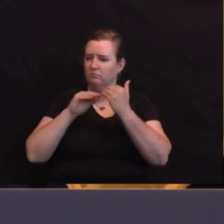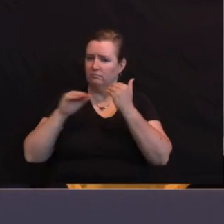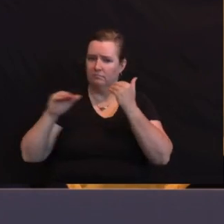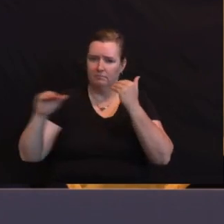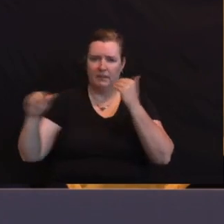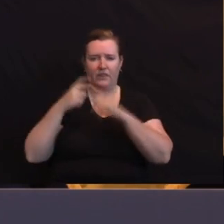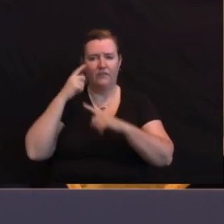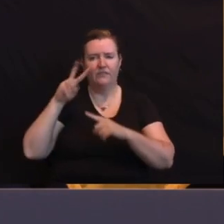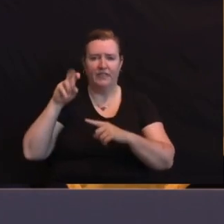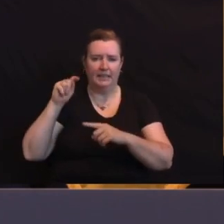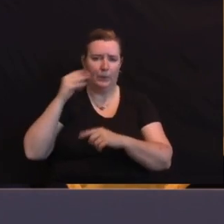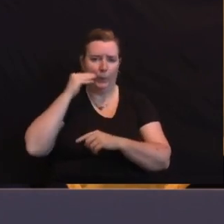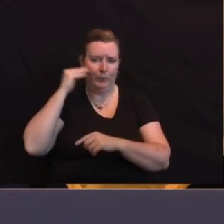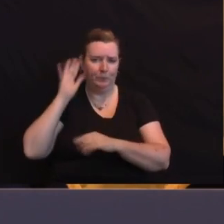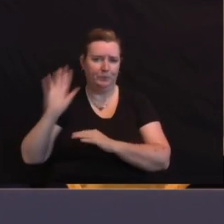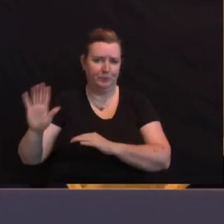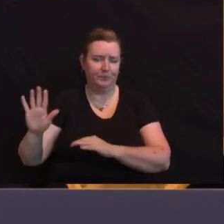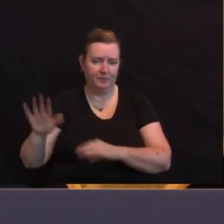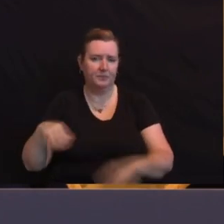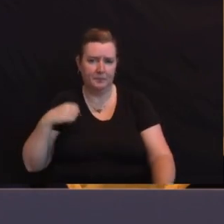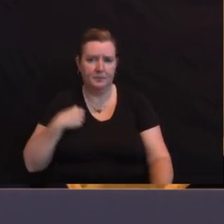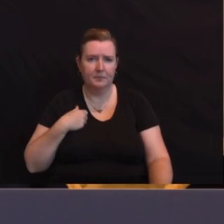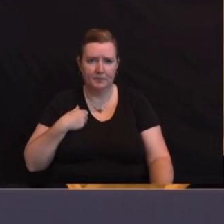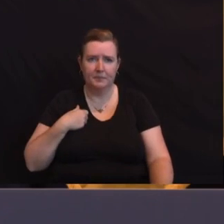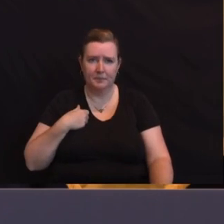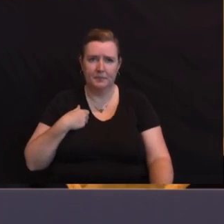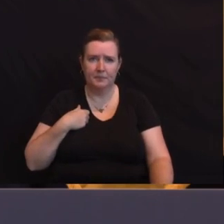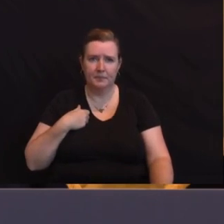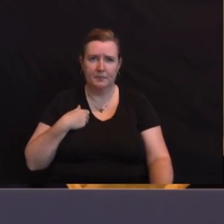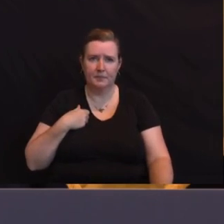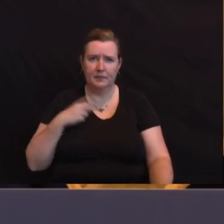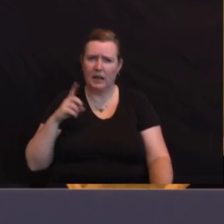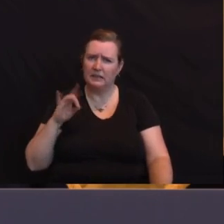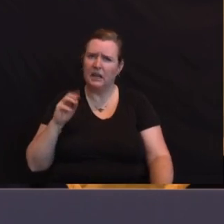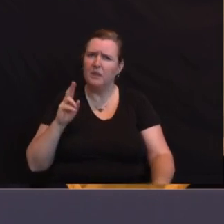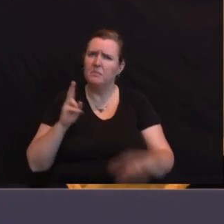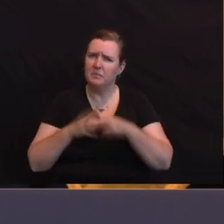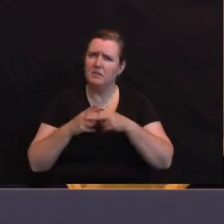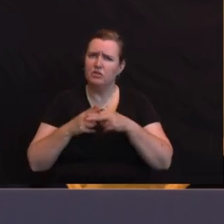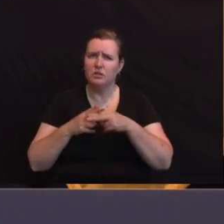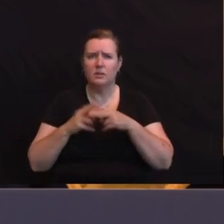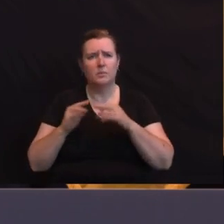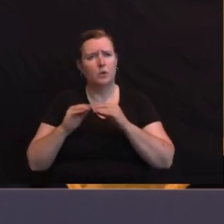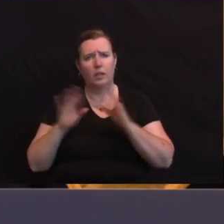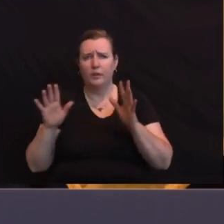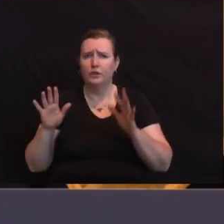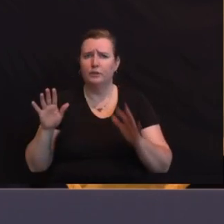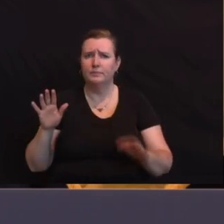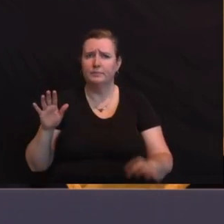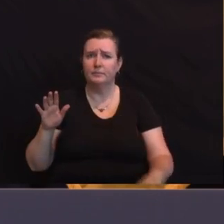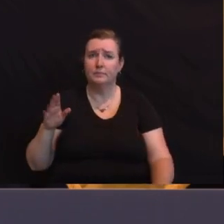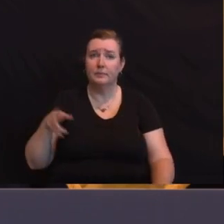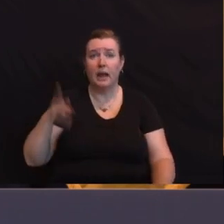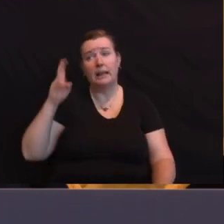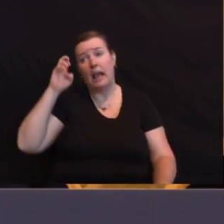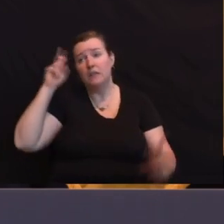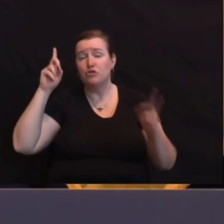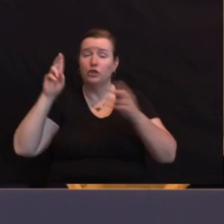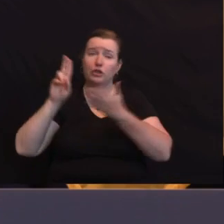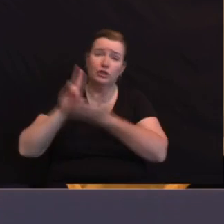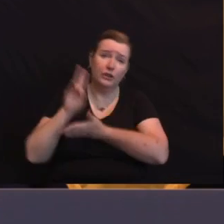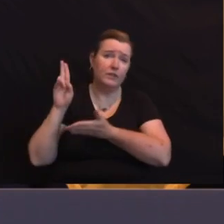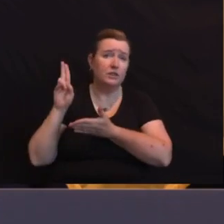Thirdly, and this was the point I alluded to, but you said it much better than I, the higher ed piece, I think